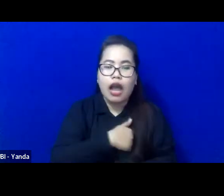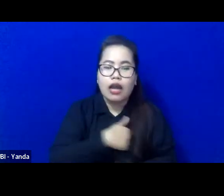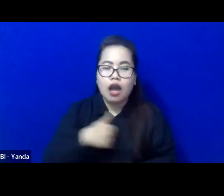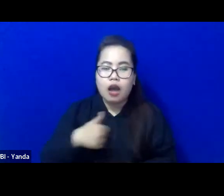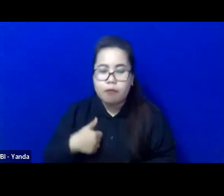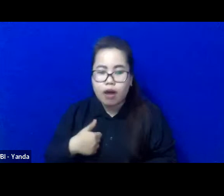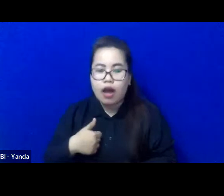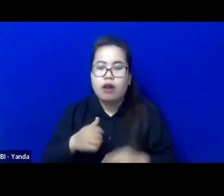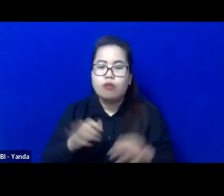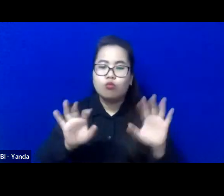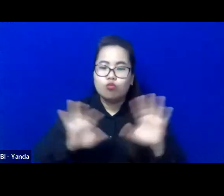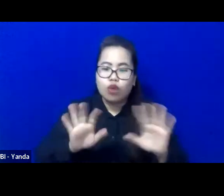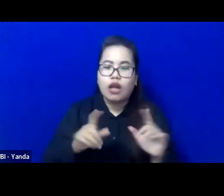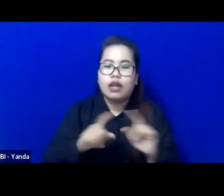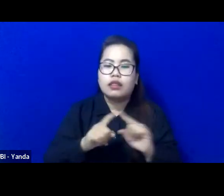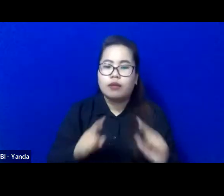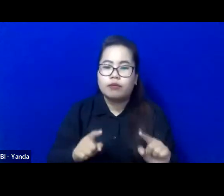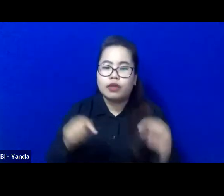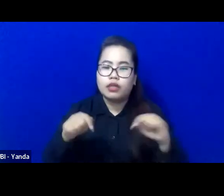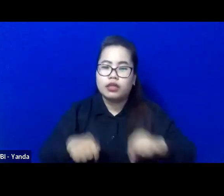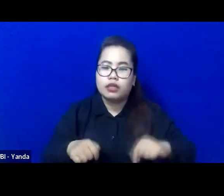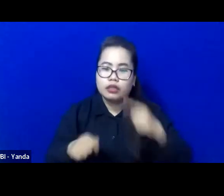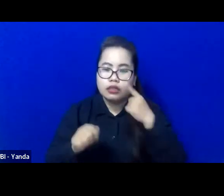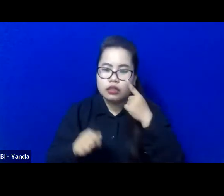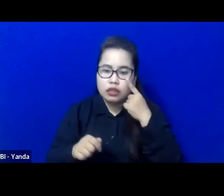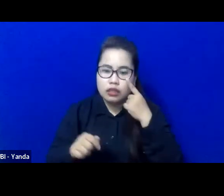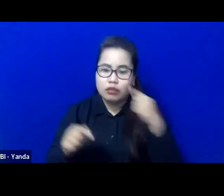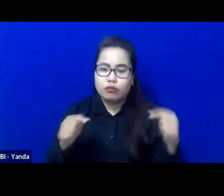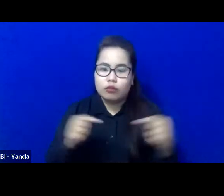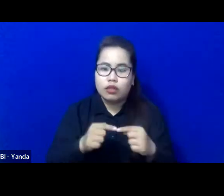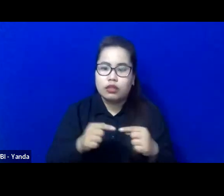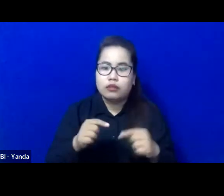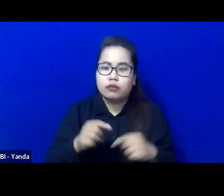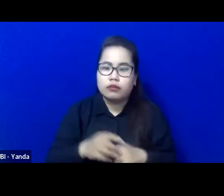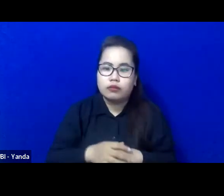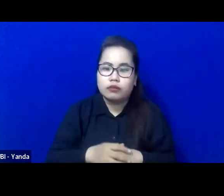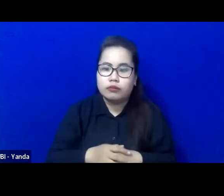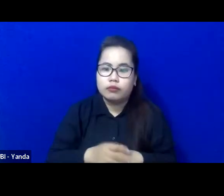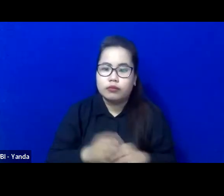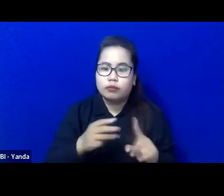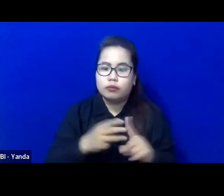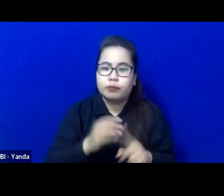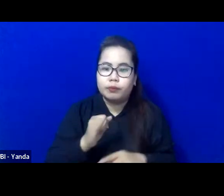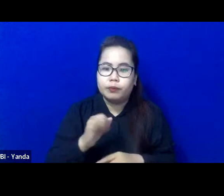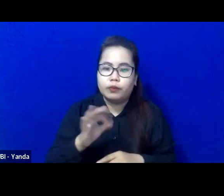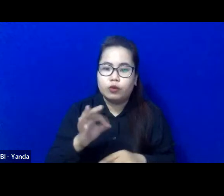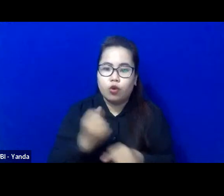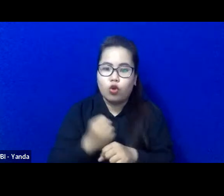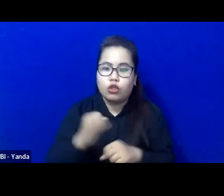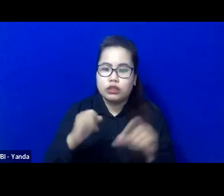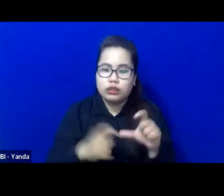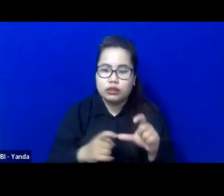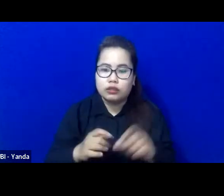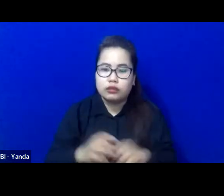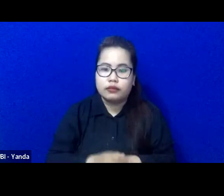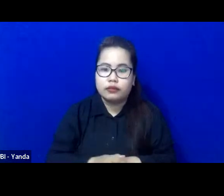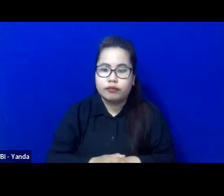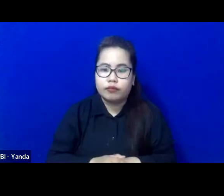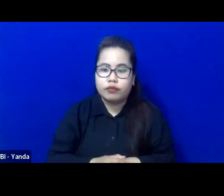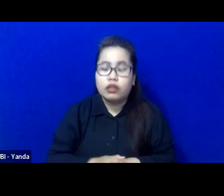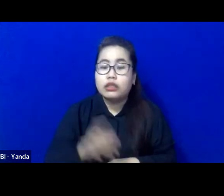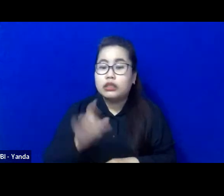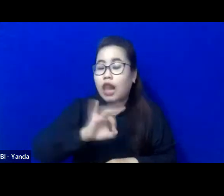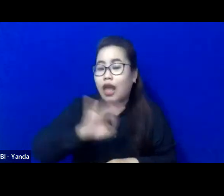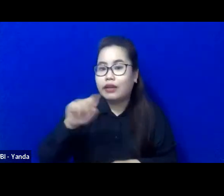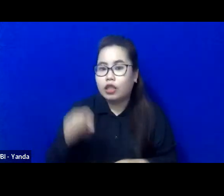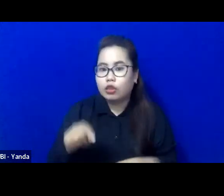happening. That mild, moderate, severe thing is really important too, because once someone has a child with autism and